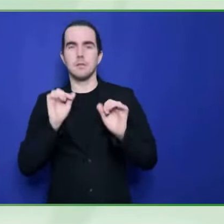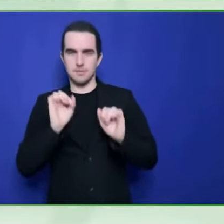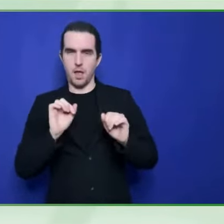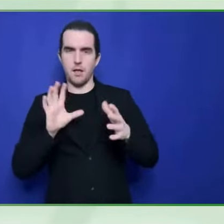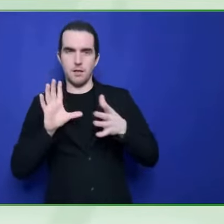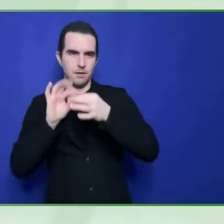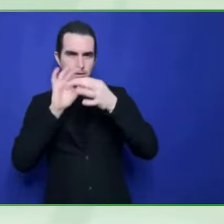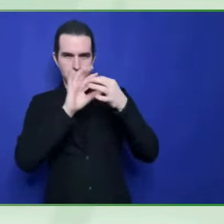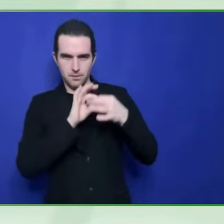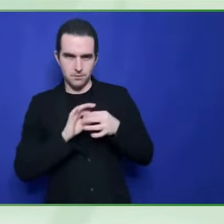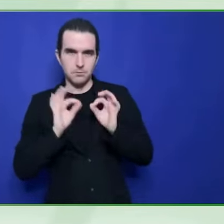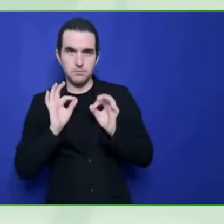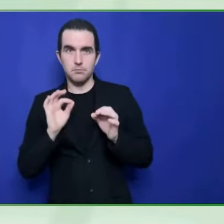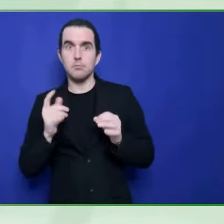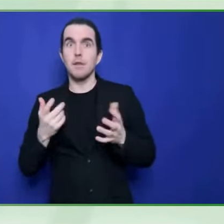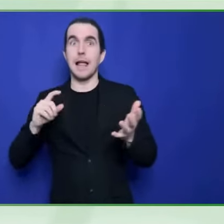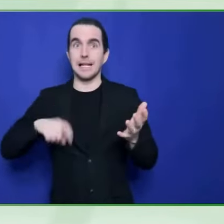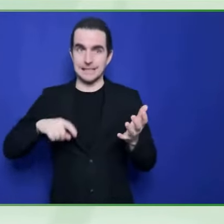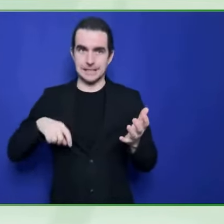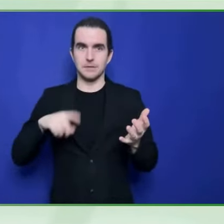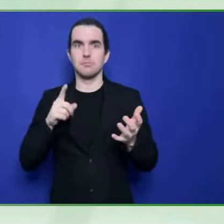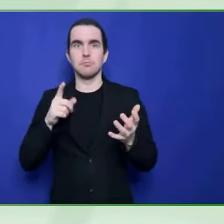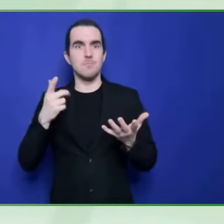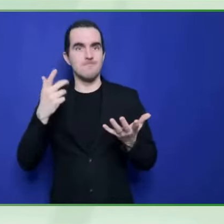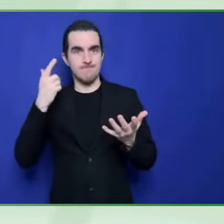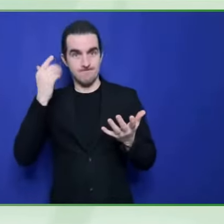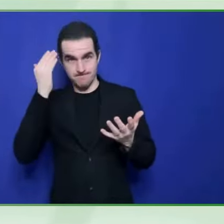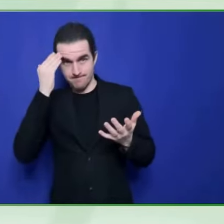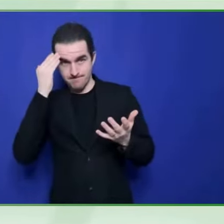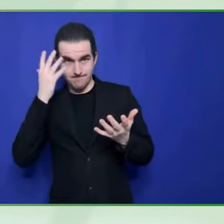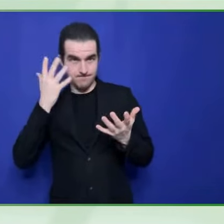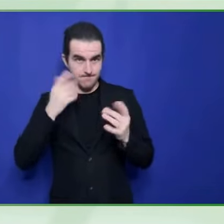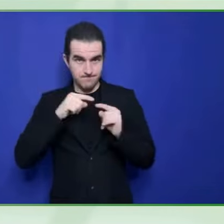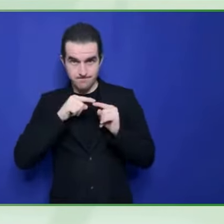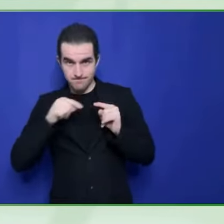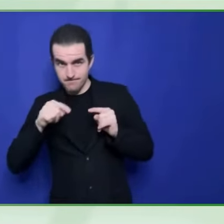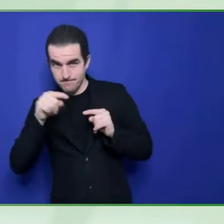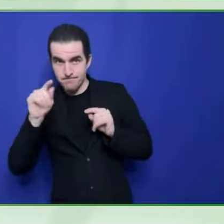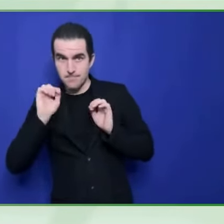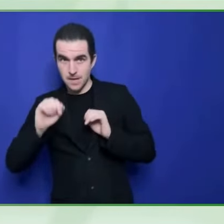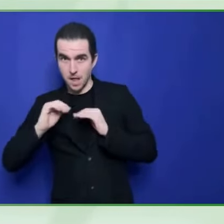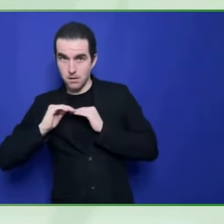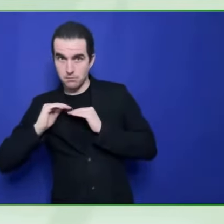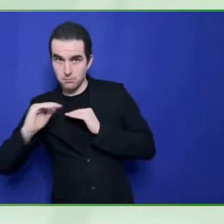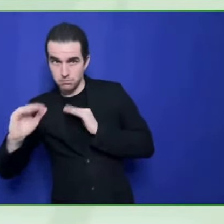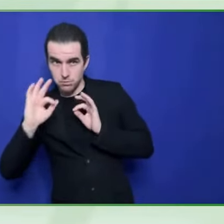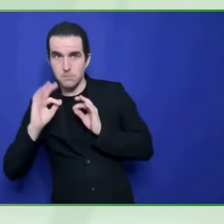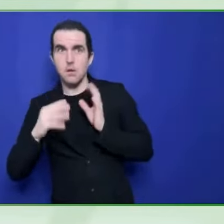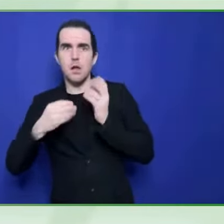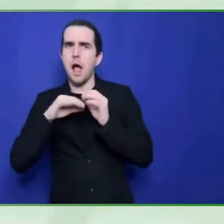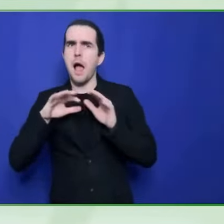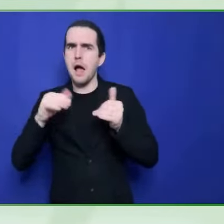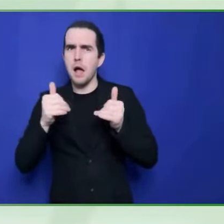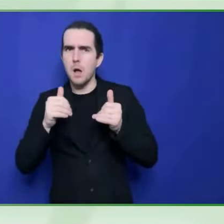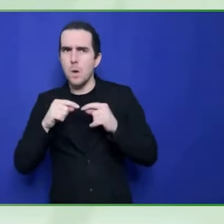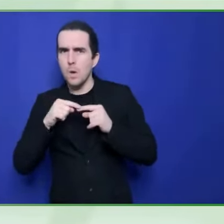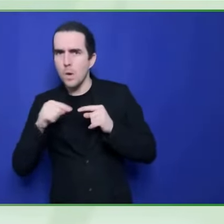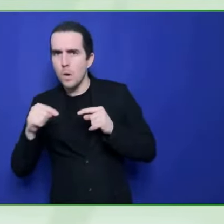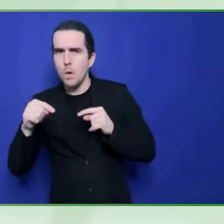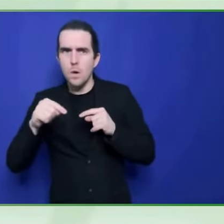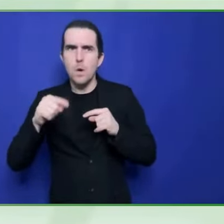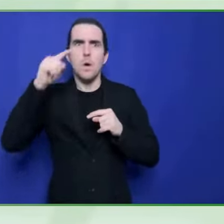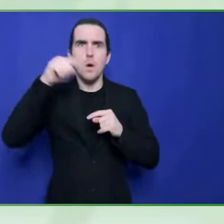an API. And the API here is crucial, again, to speak to what Michael was mentioning, in that not only